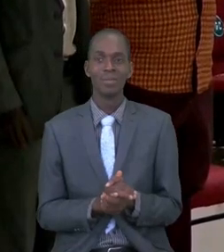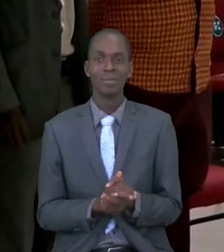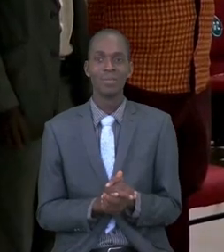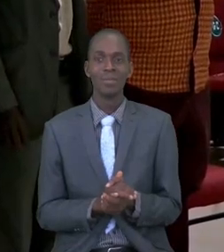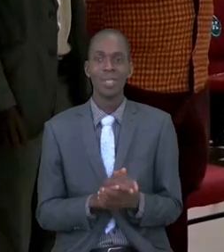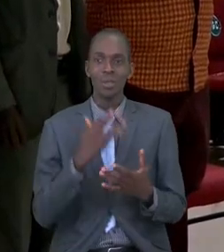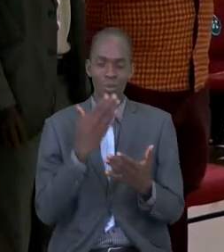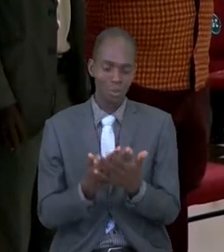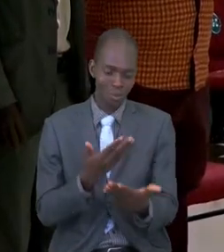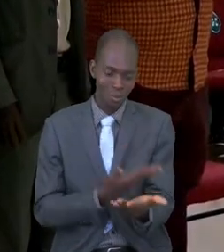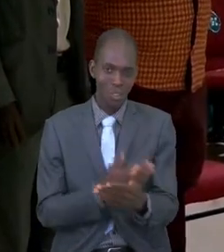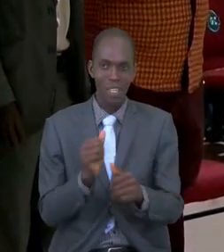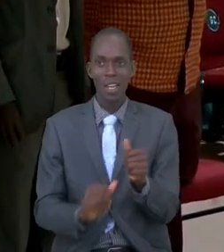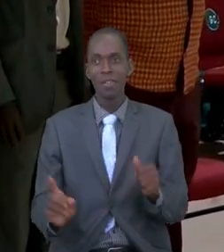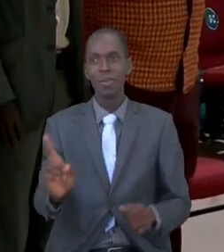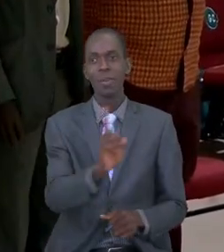Good morning, everyone.